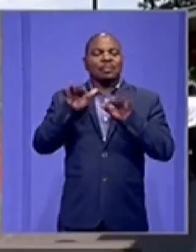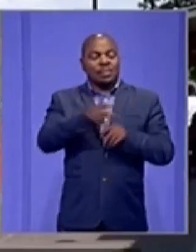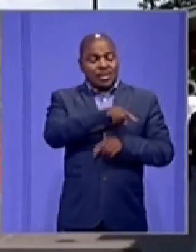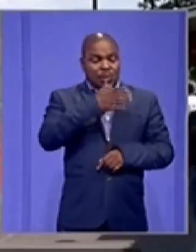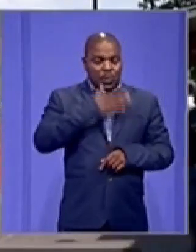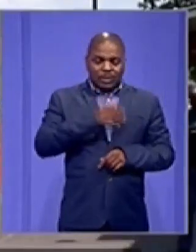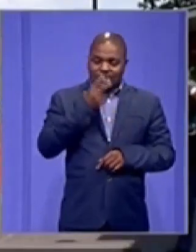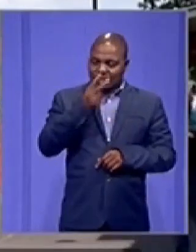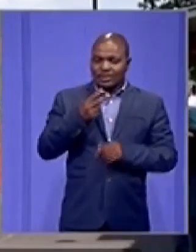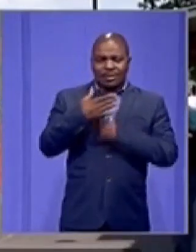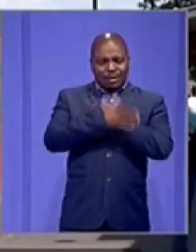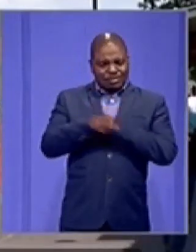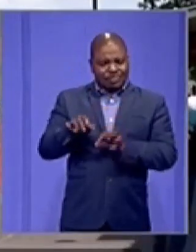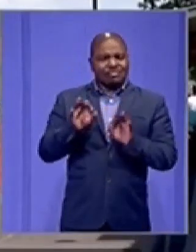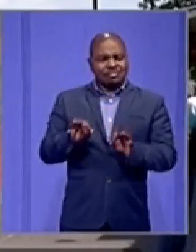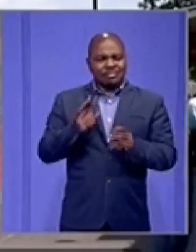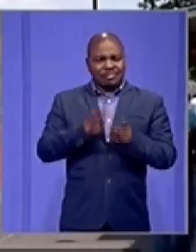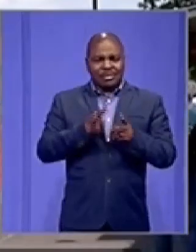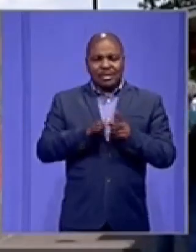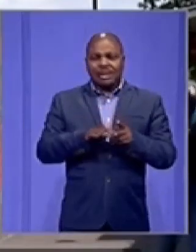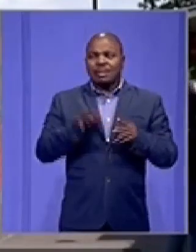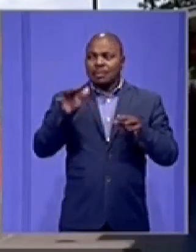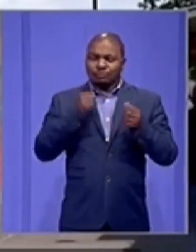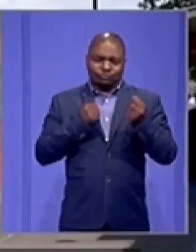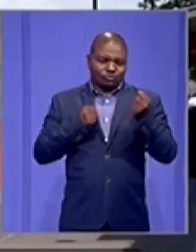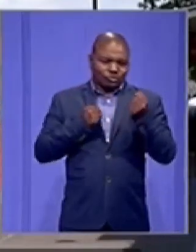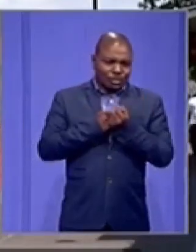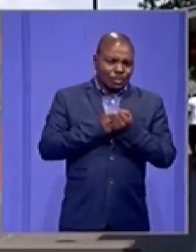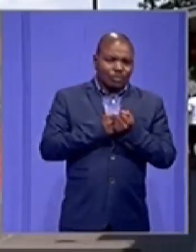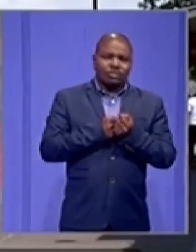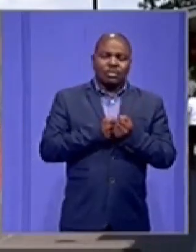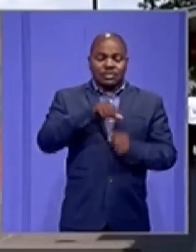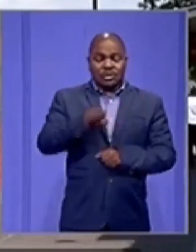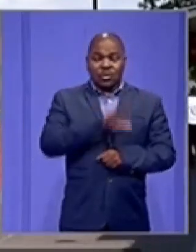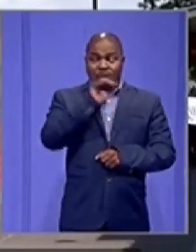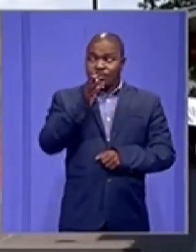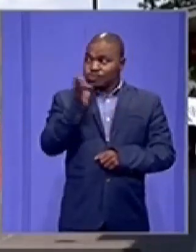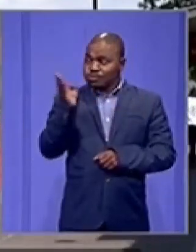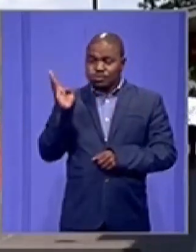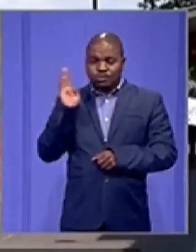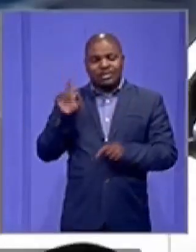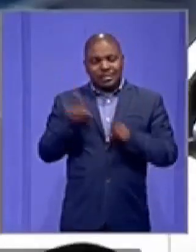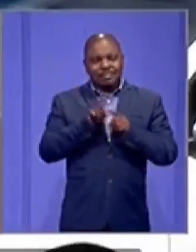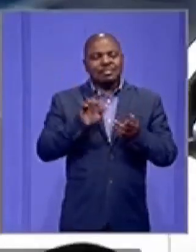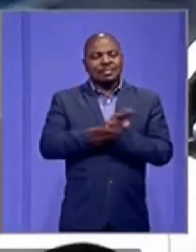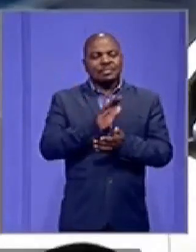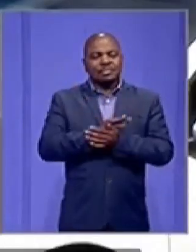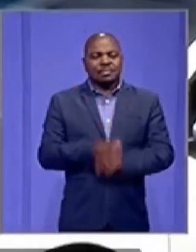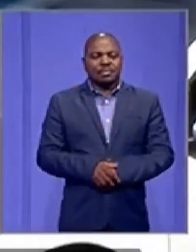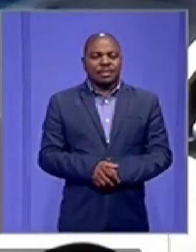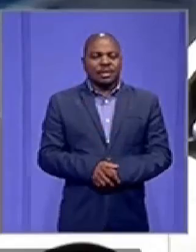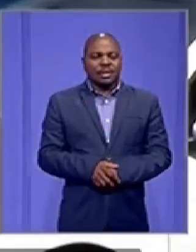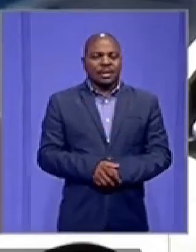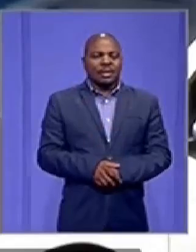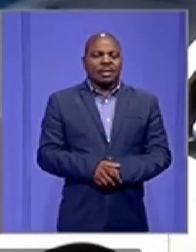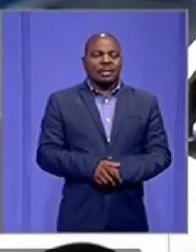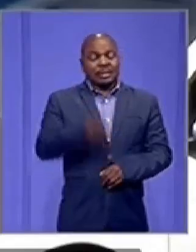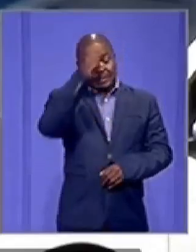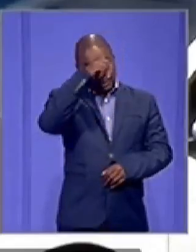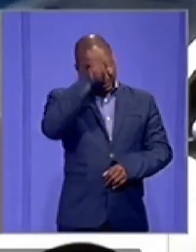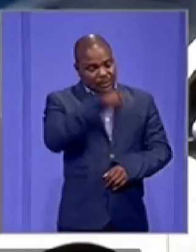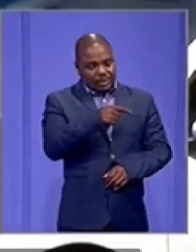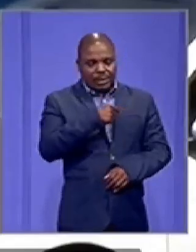bona ebile ba tsheetse ka go fetisisa le batho ba teng ka ga naga ba thaba. Springbok ka nnete se